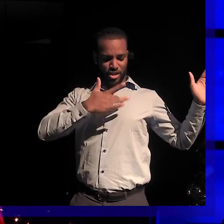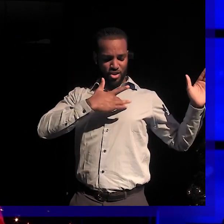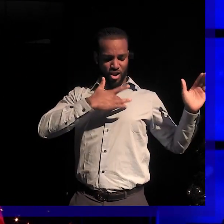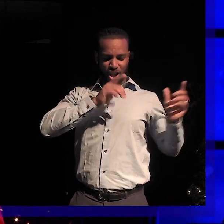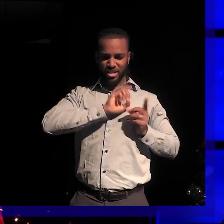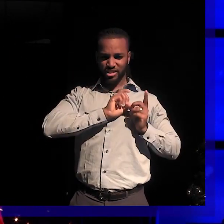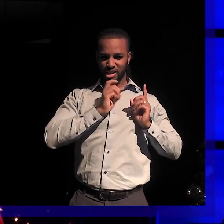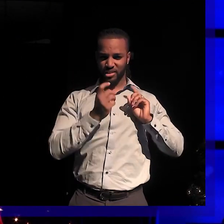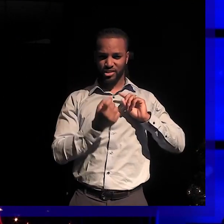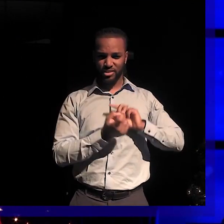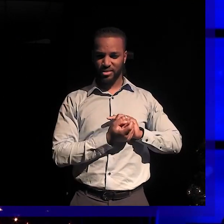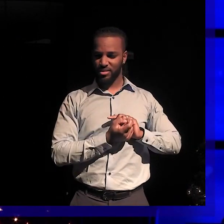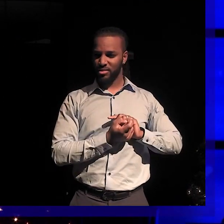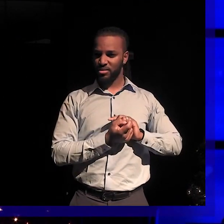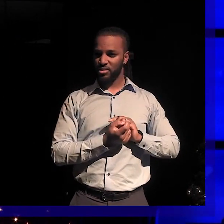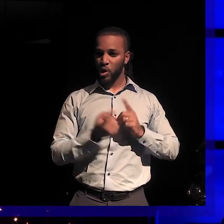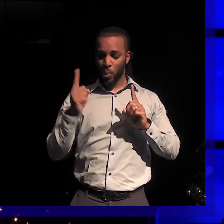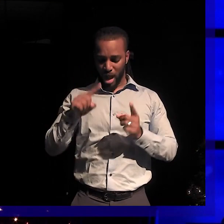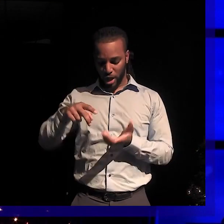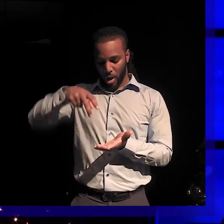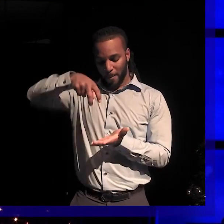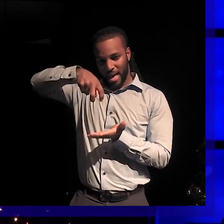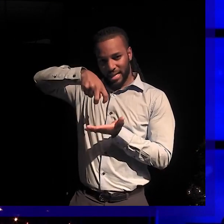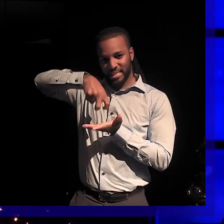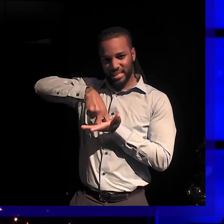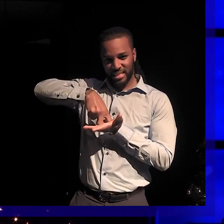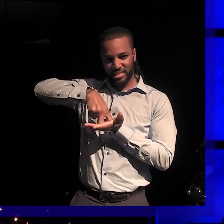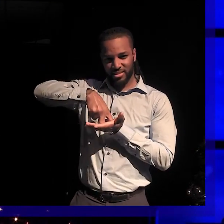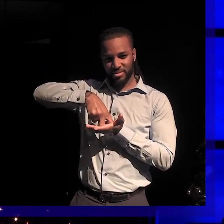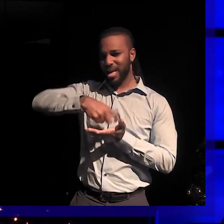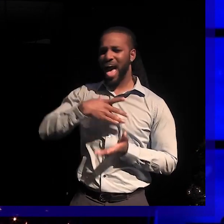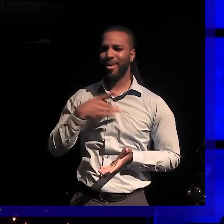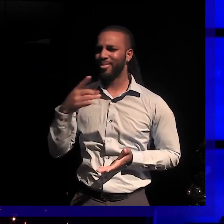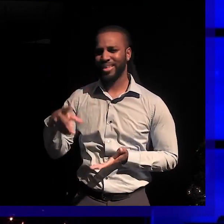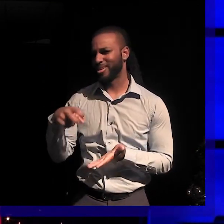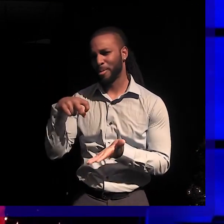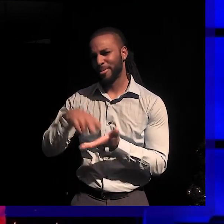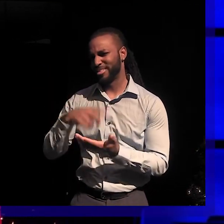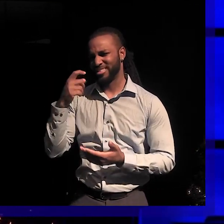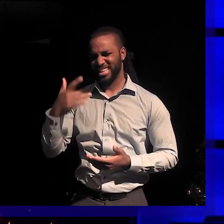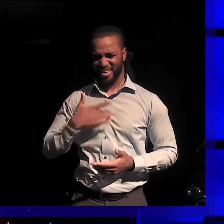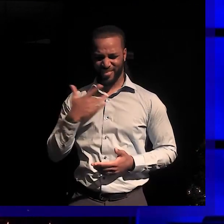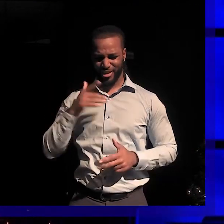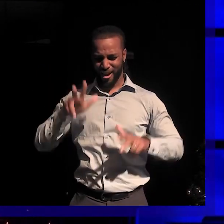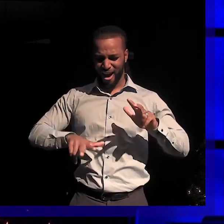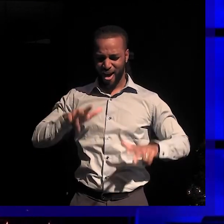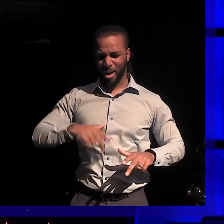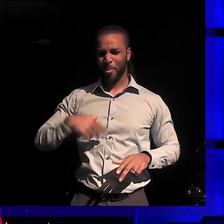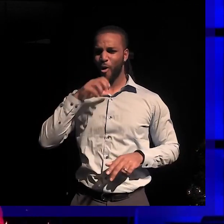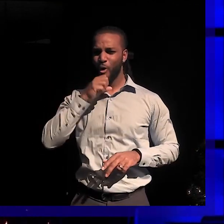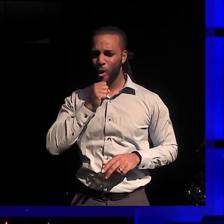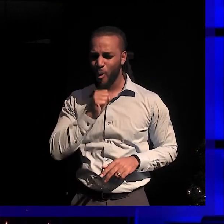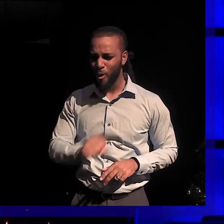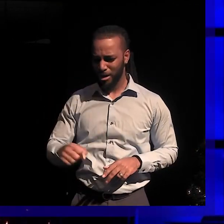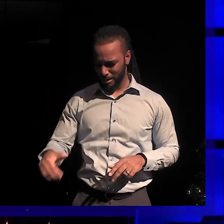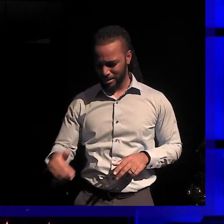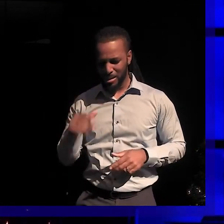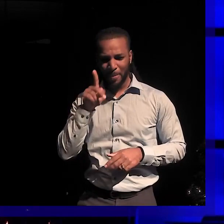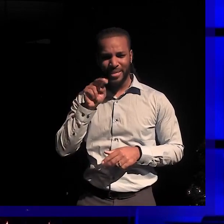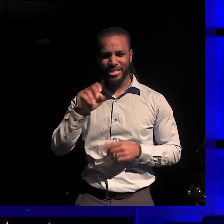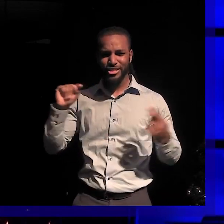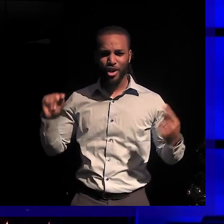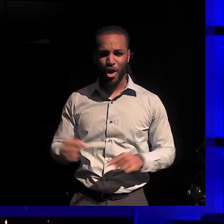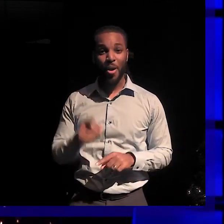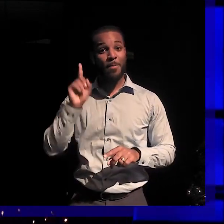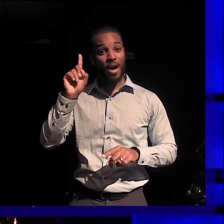changes. When I get on my knees, I don't like to get on my knees because it feels awkward and I'm getting older and my knees hurt. But when I get on